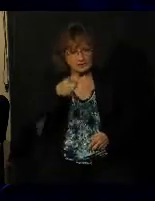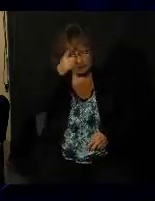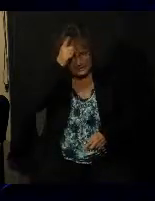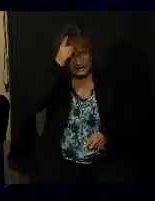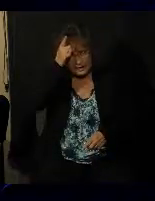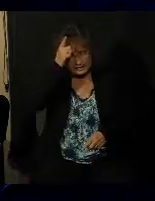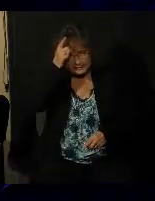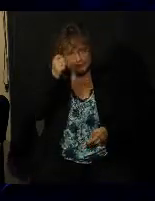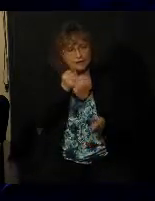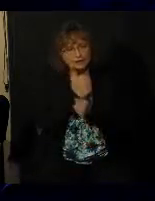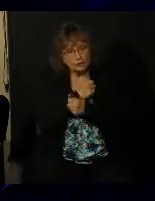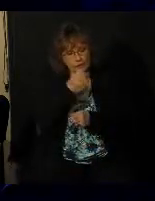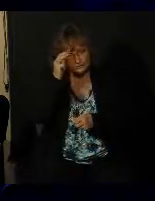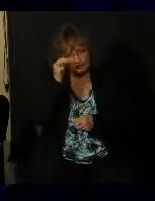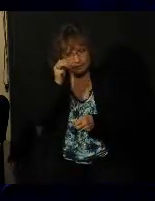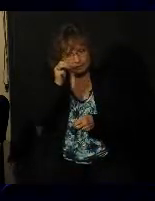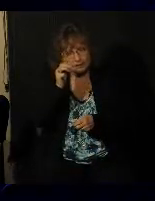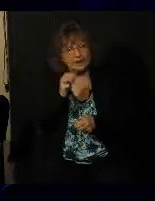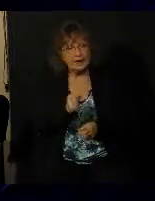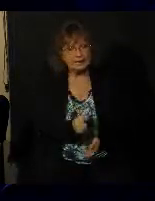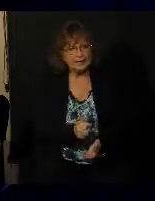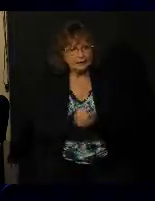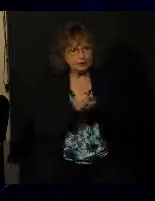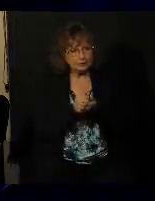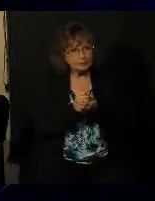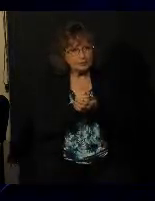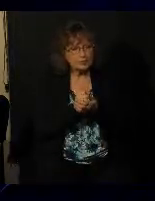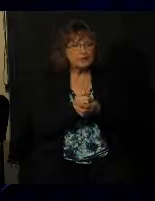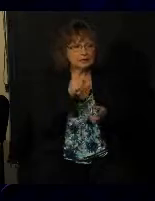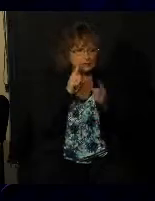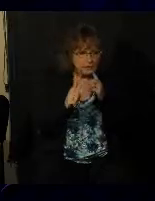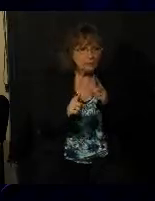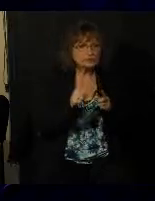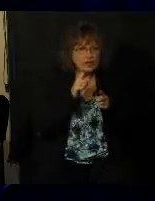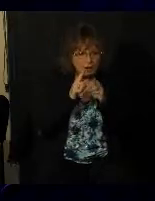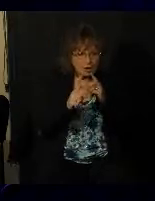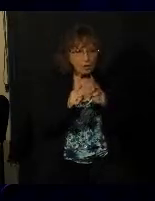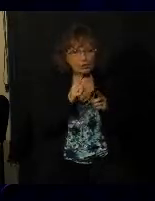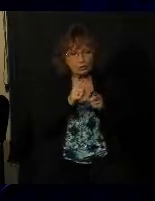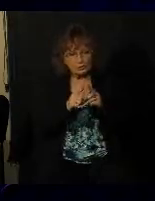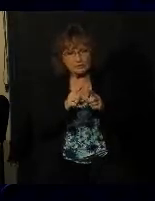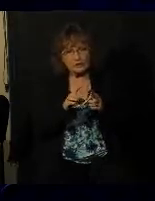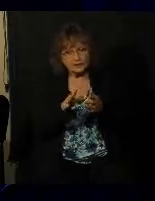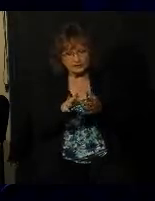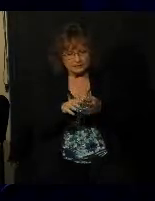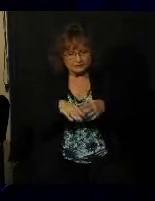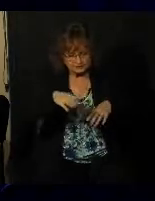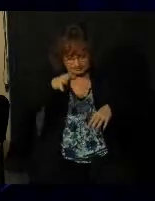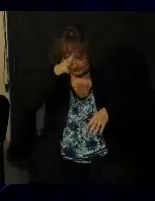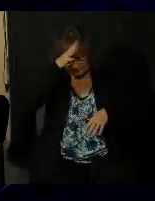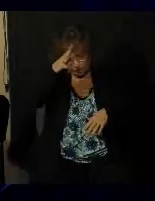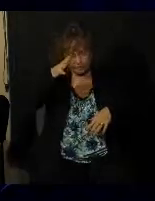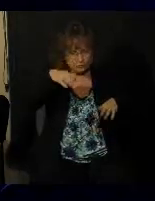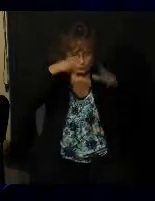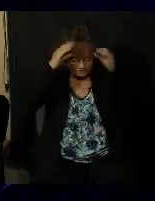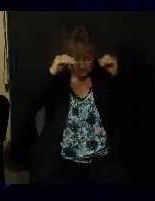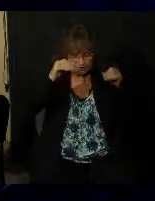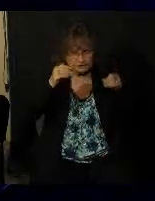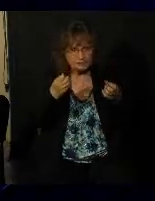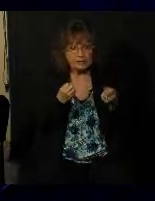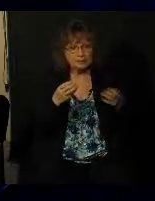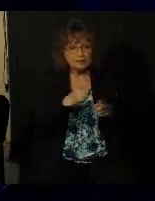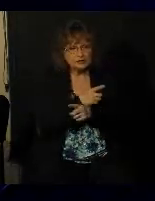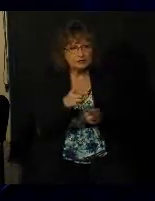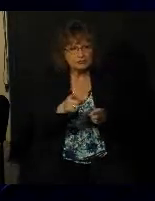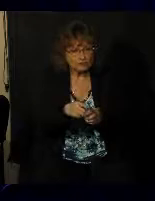or out in the woods cutting wood. Had a great memory of he and I today fishing. I